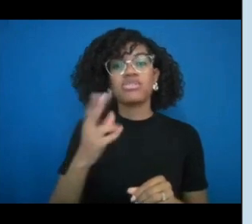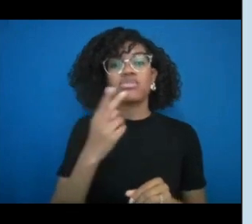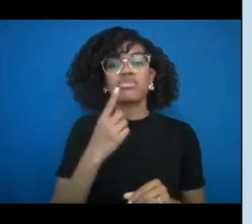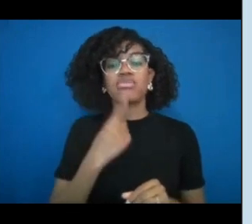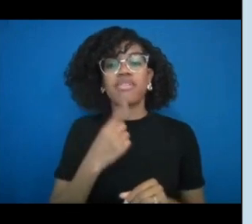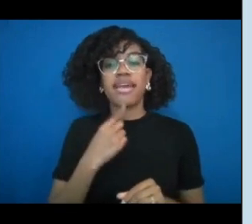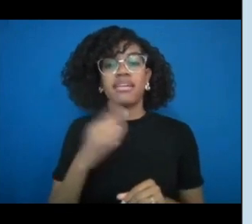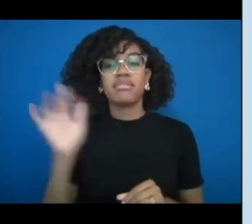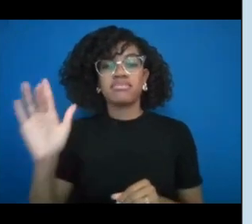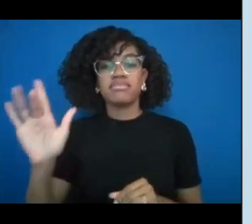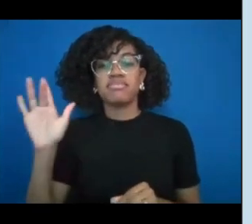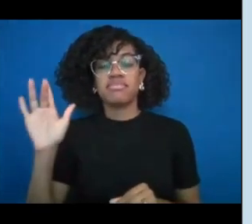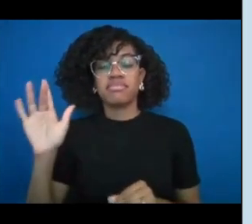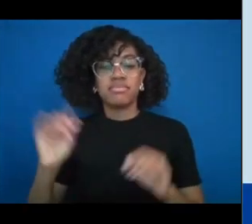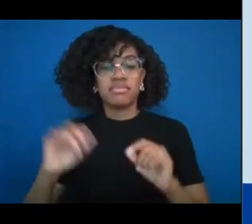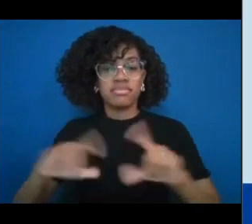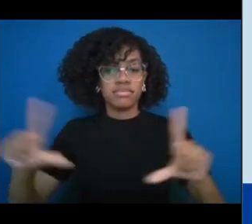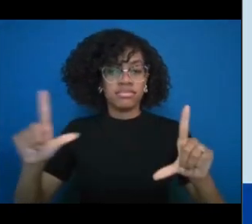you through things.